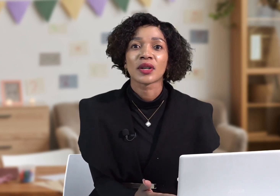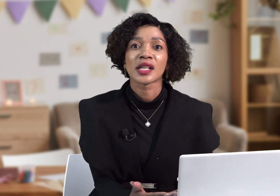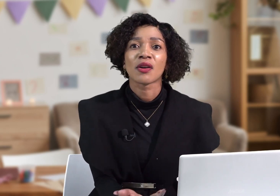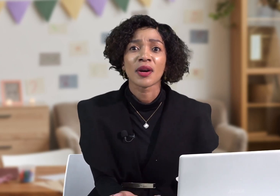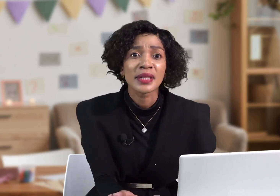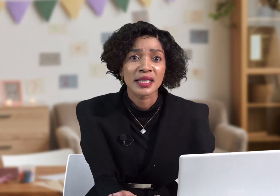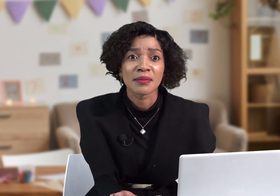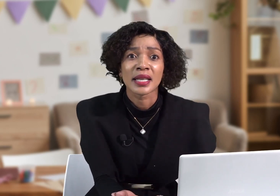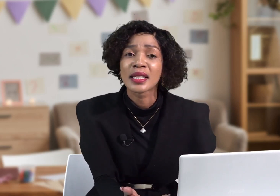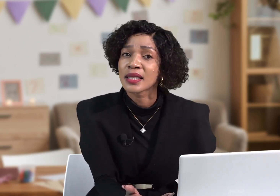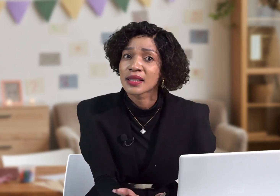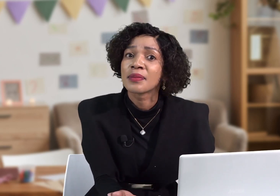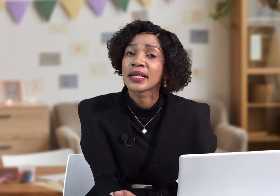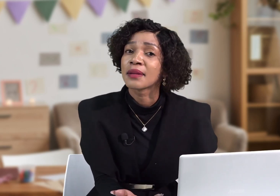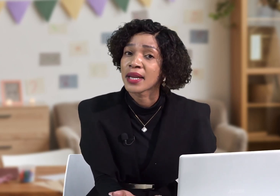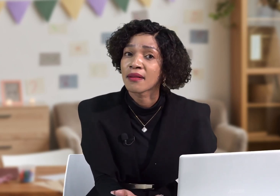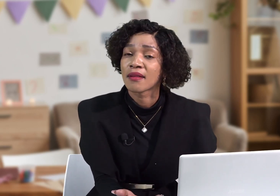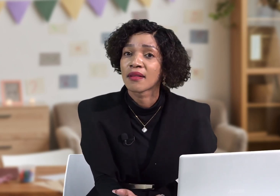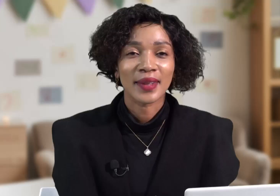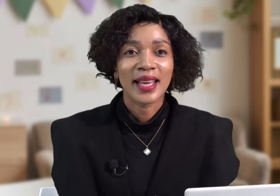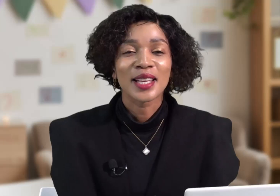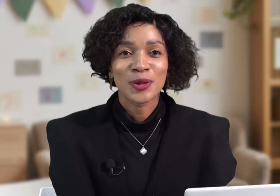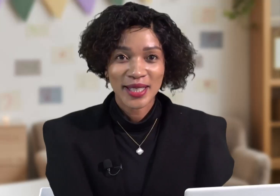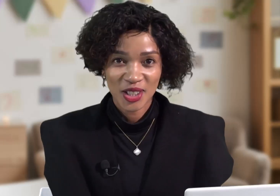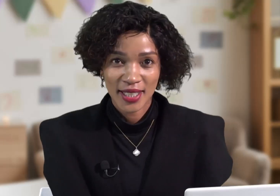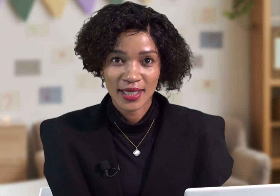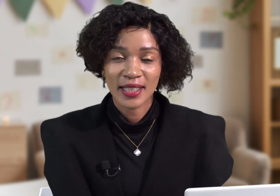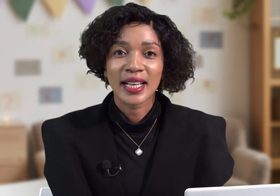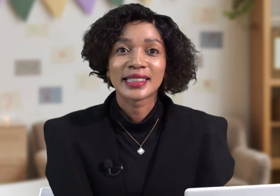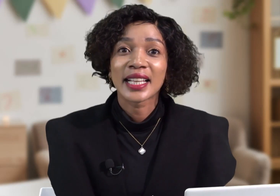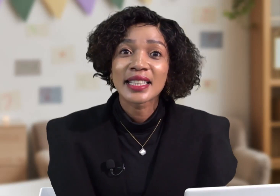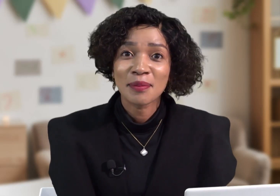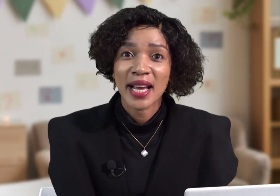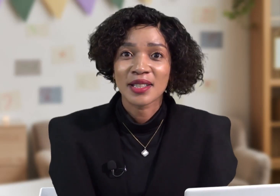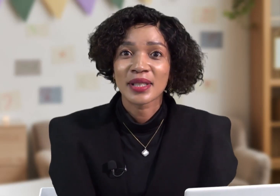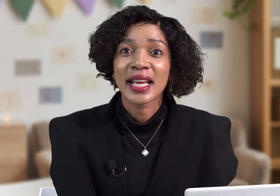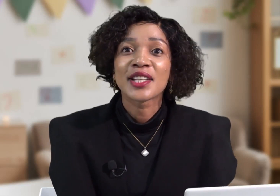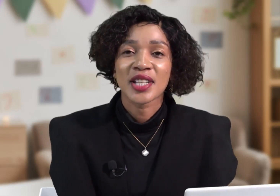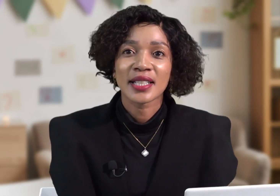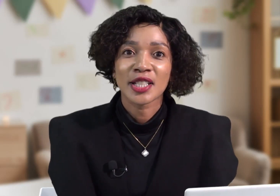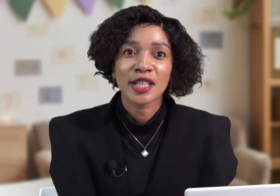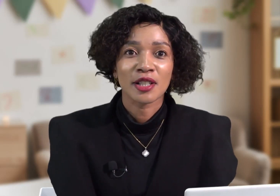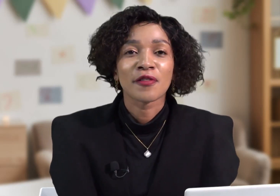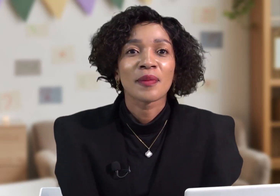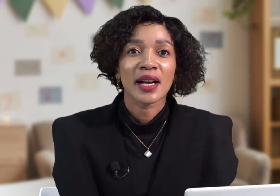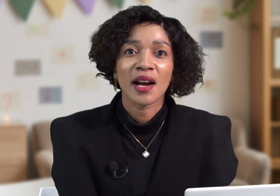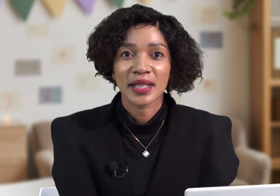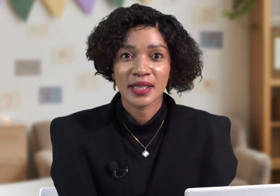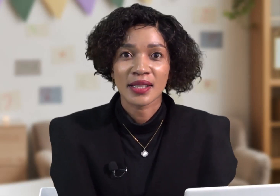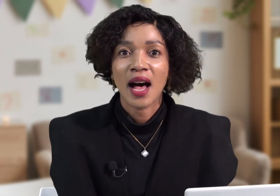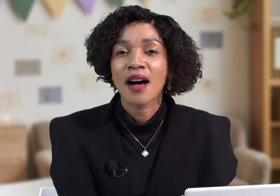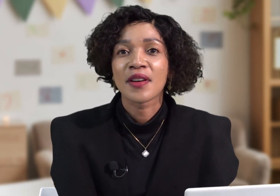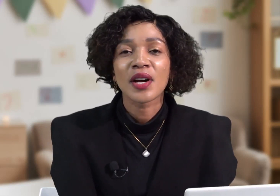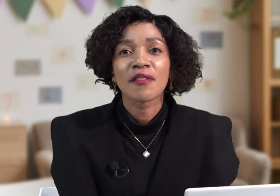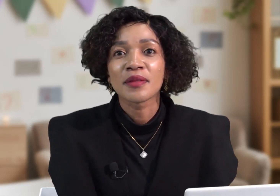a doctor or a businessman is typically male. Transgender, non-binary, and gender non-conforming